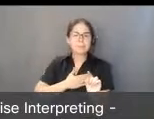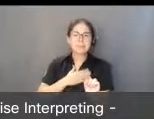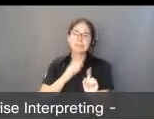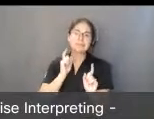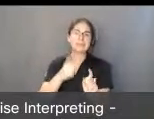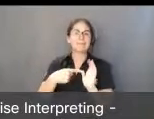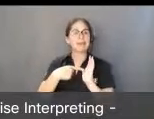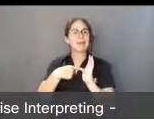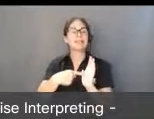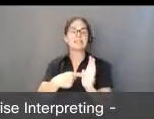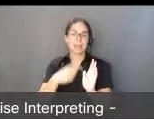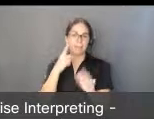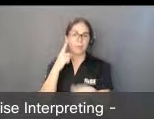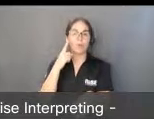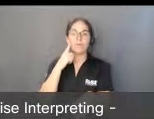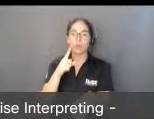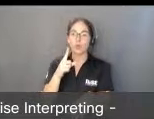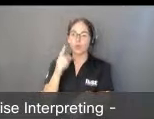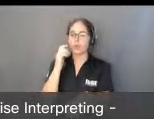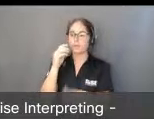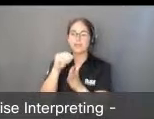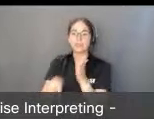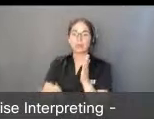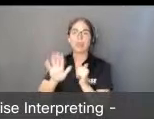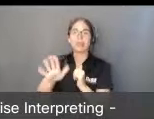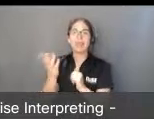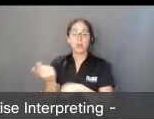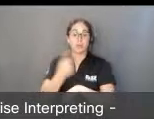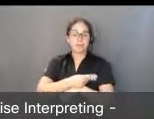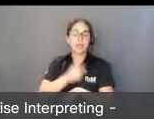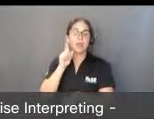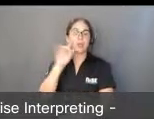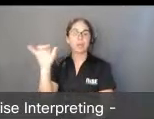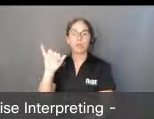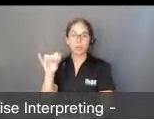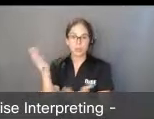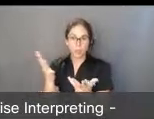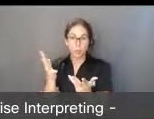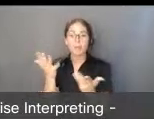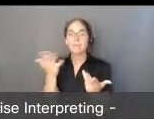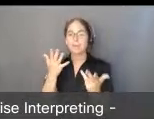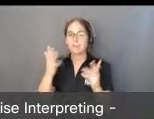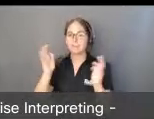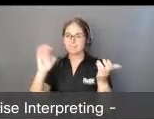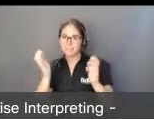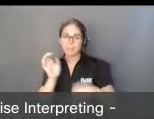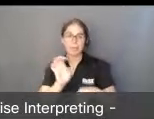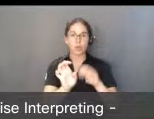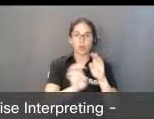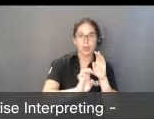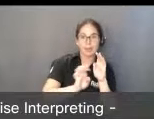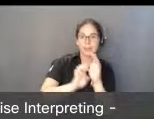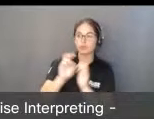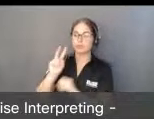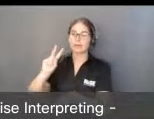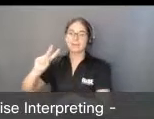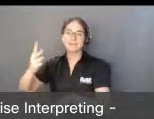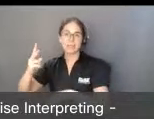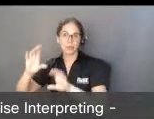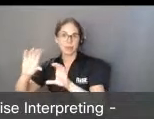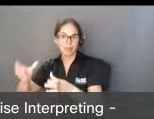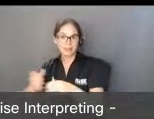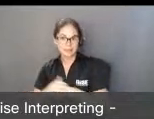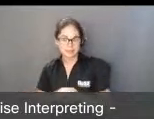of a student in this kind of new environment? It'd be helpful to probably break it down by elementary versus secondary, but I think people